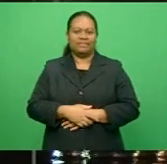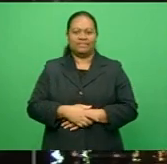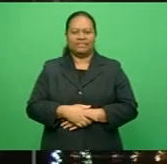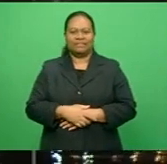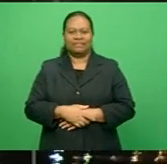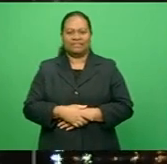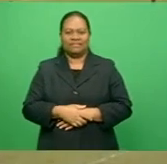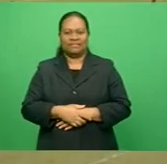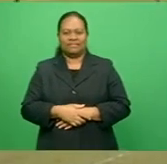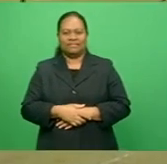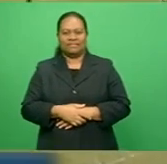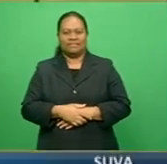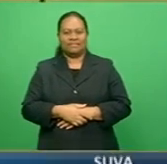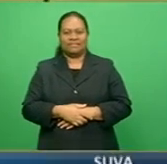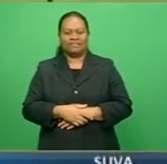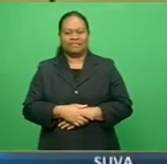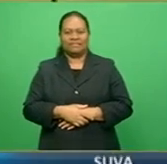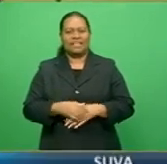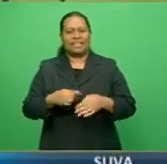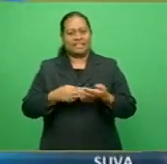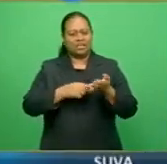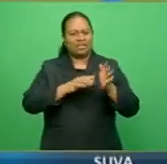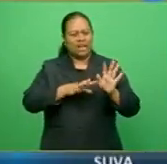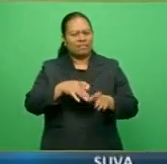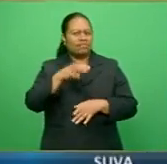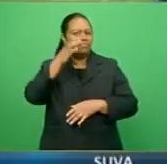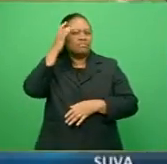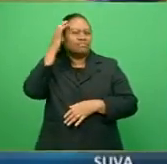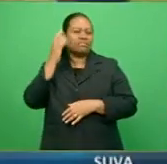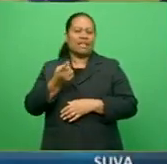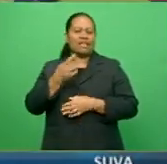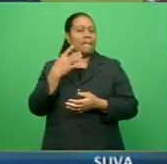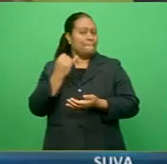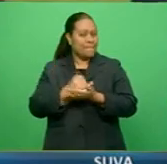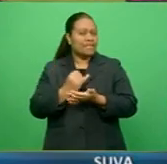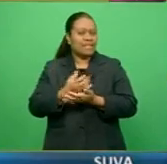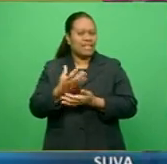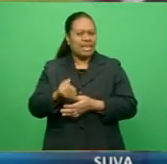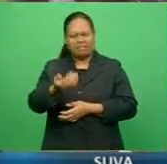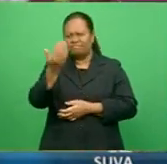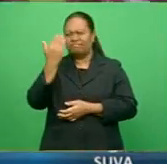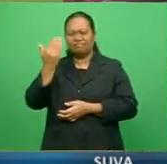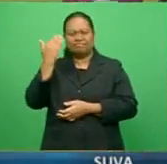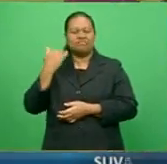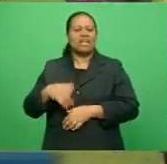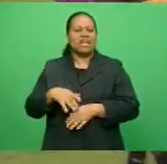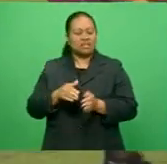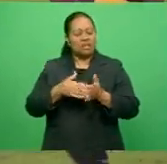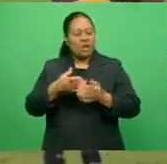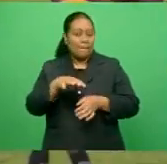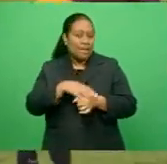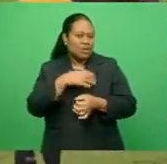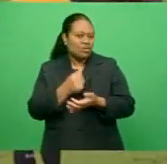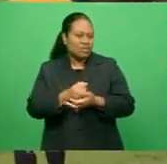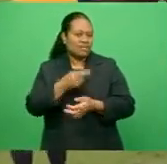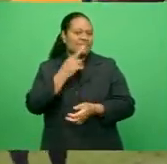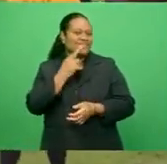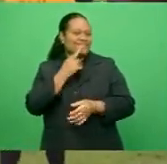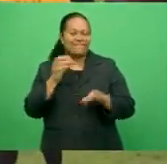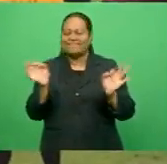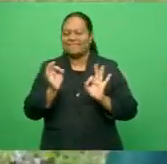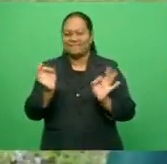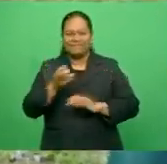more. Thai level reflected on their past mistakes and made sure the same was not repeated in the clash